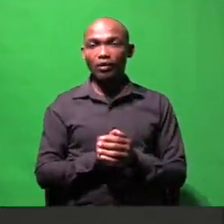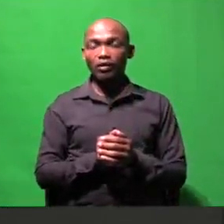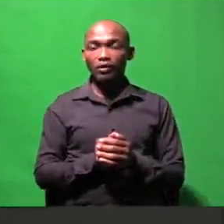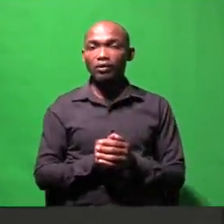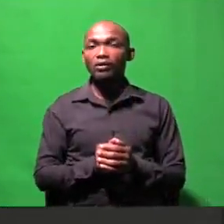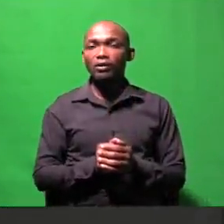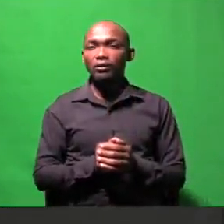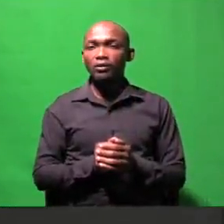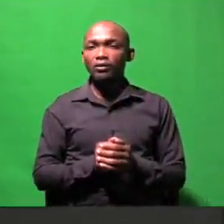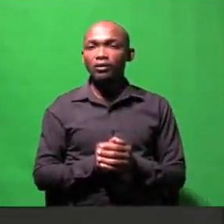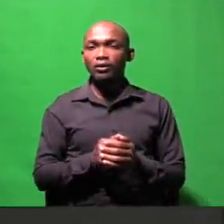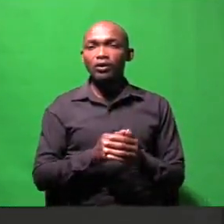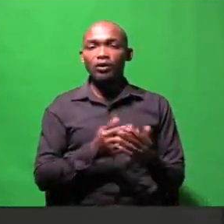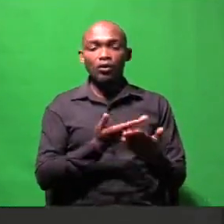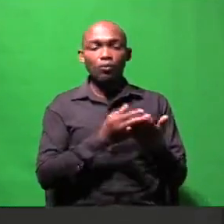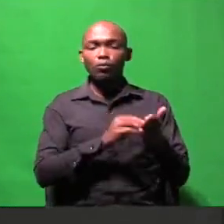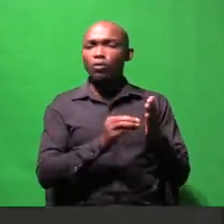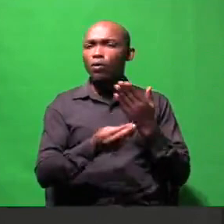why these scientists